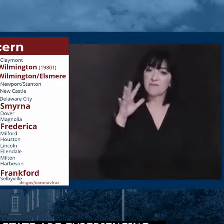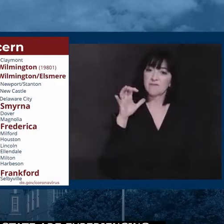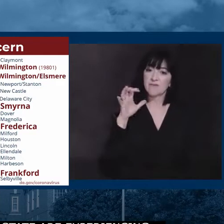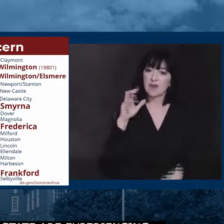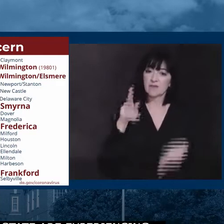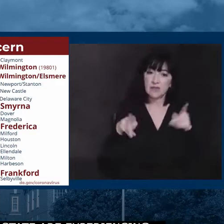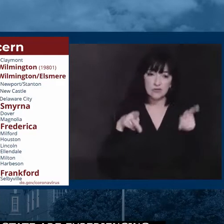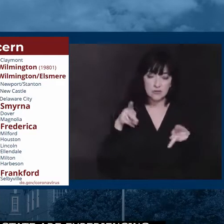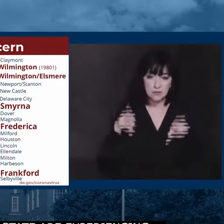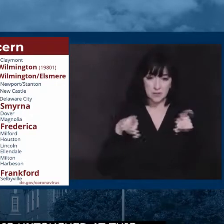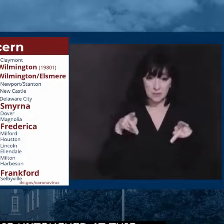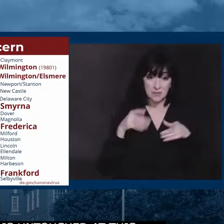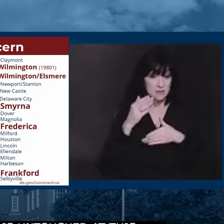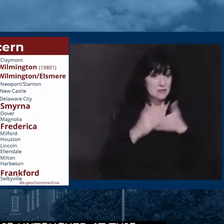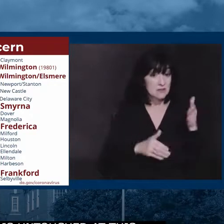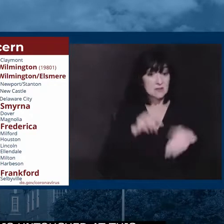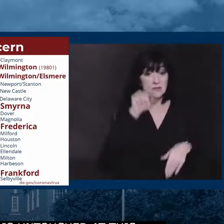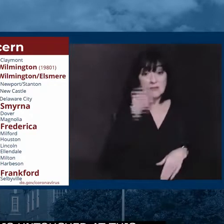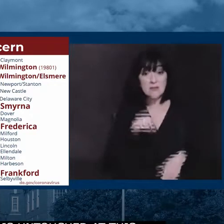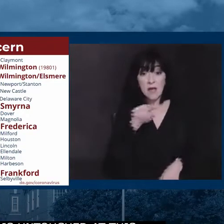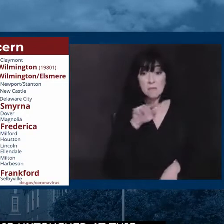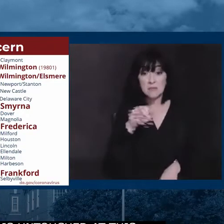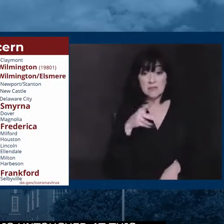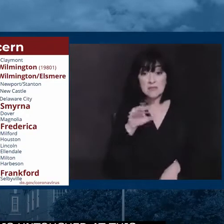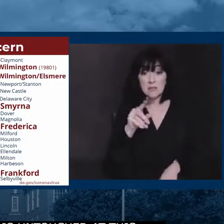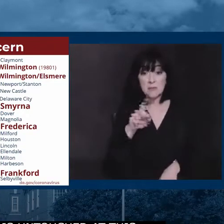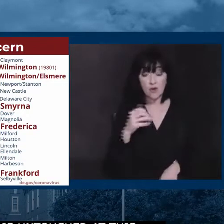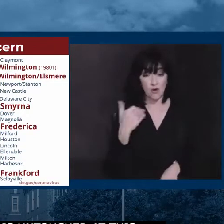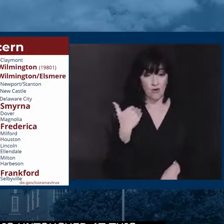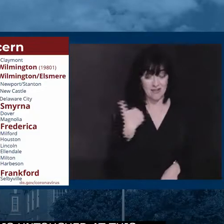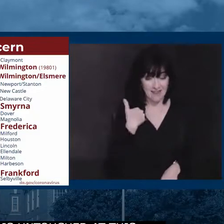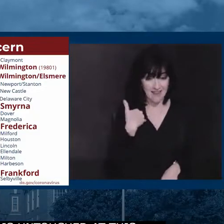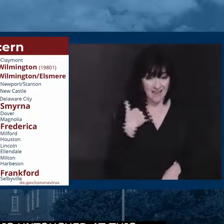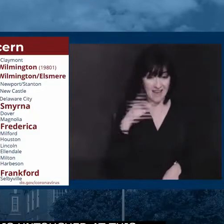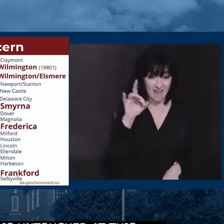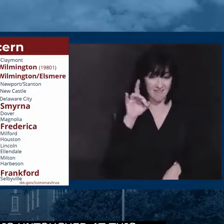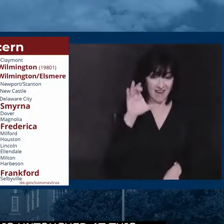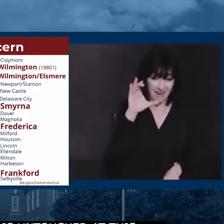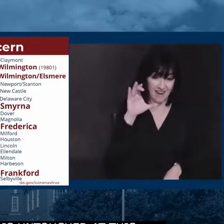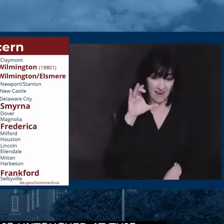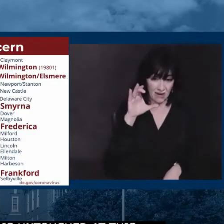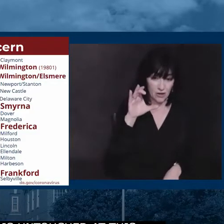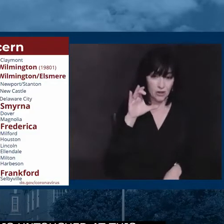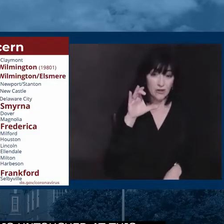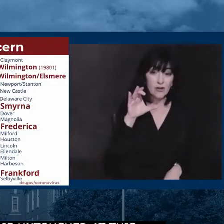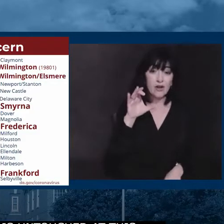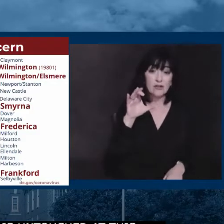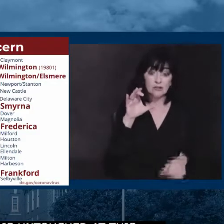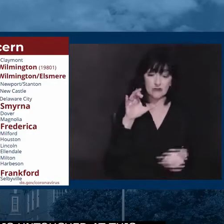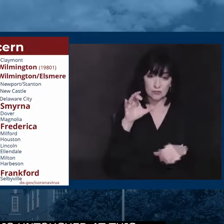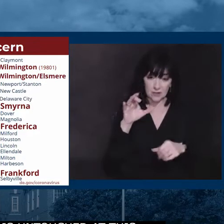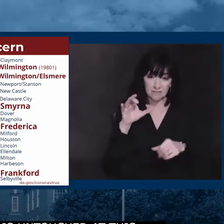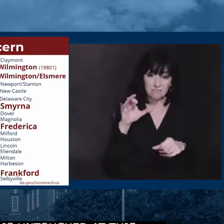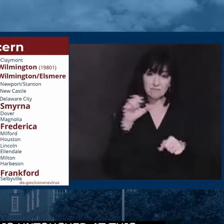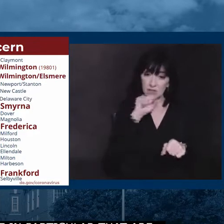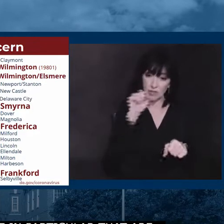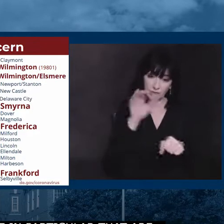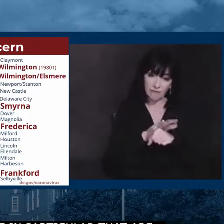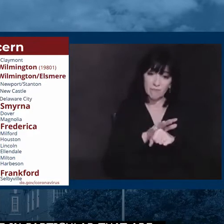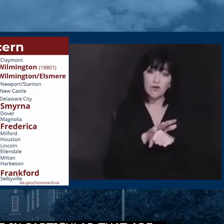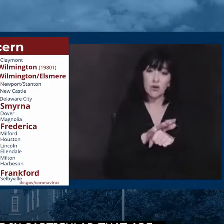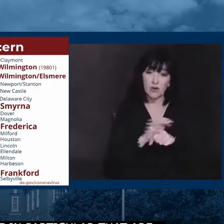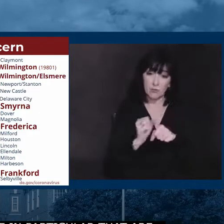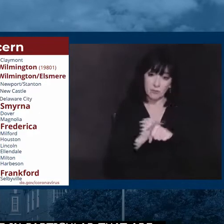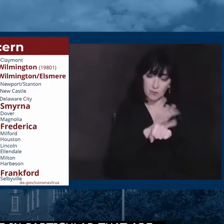over 800 cases per 100,000 people. So this week, and really there's no pattern